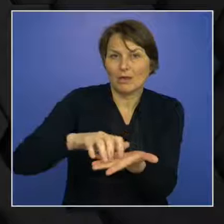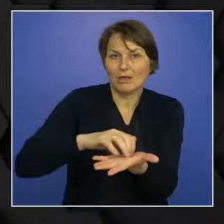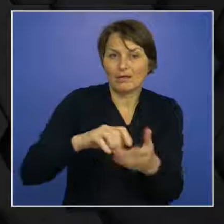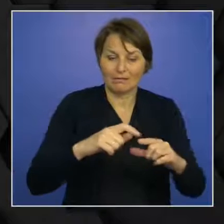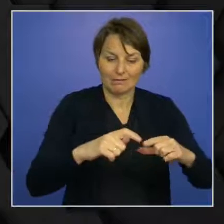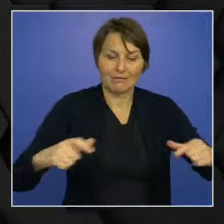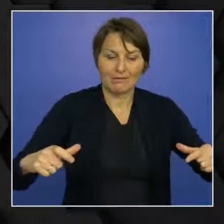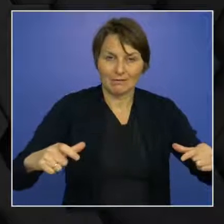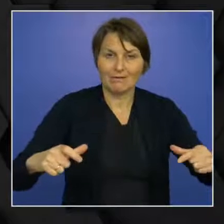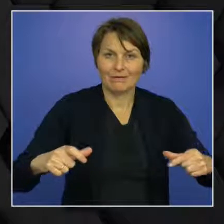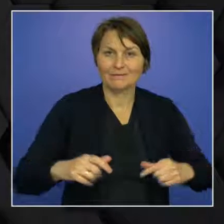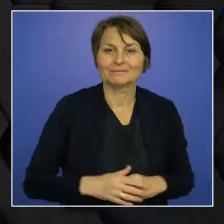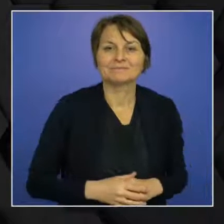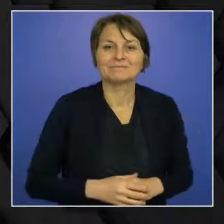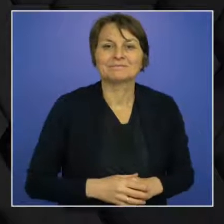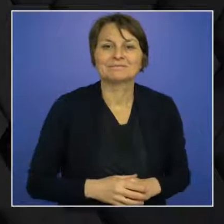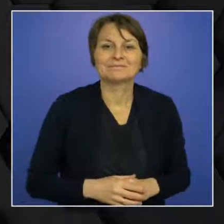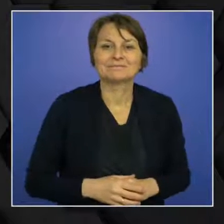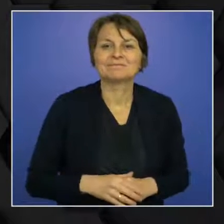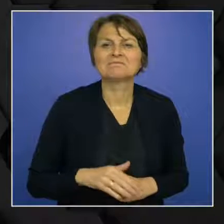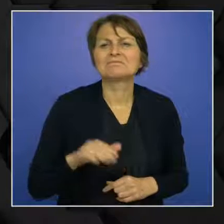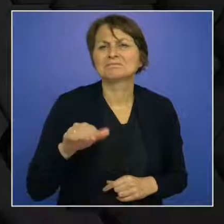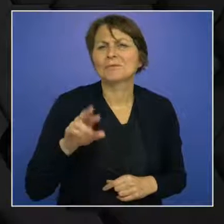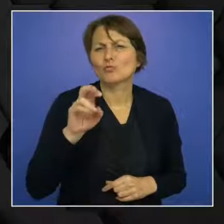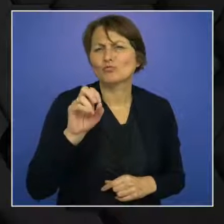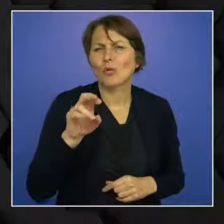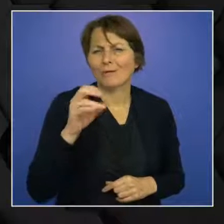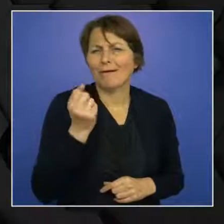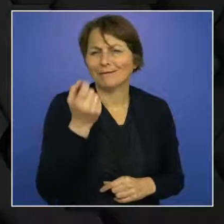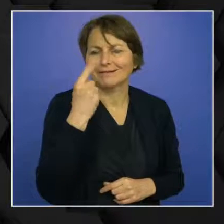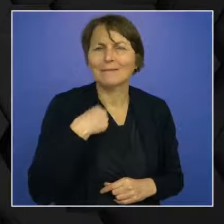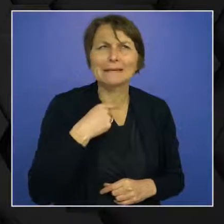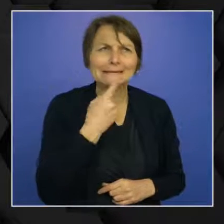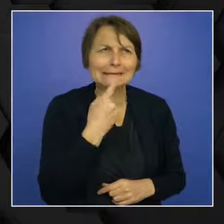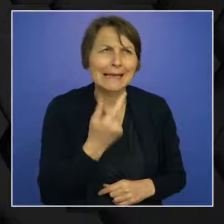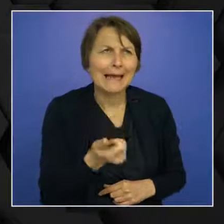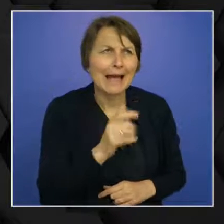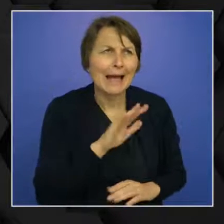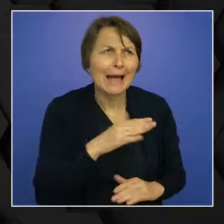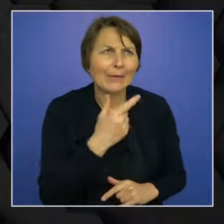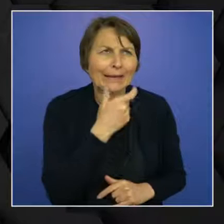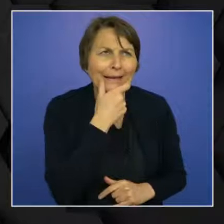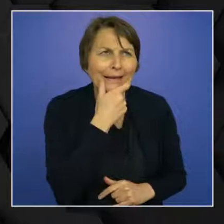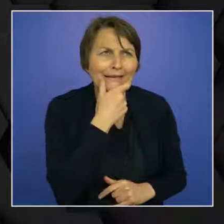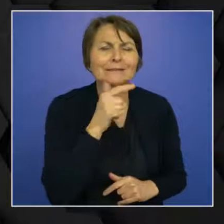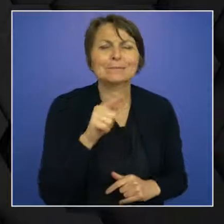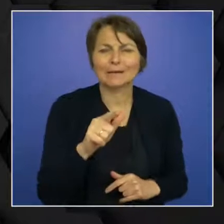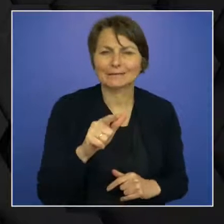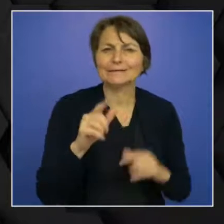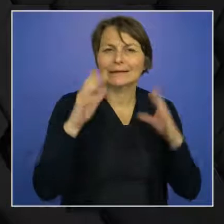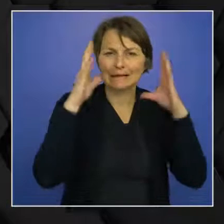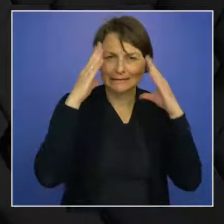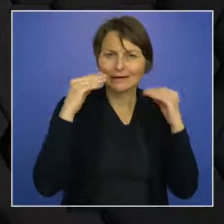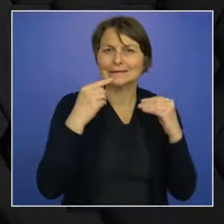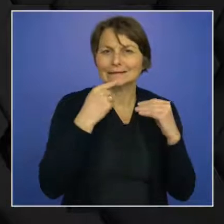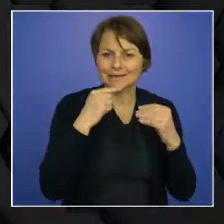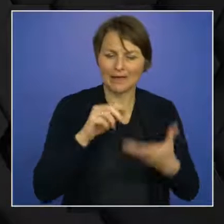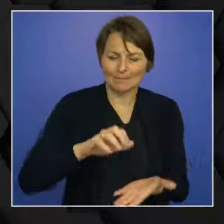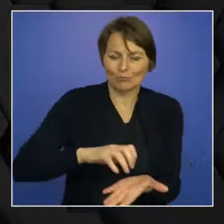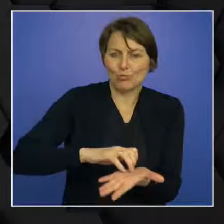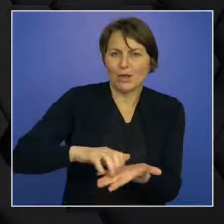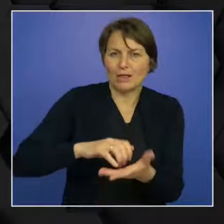Rory will understand. Yeah. So you can connect that to your device and actually read with the